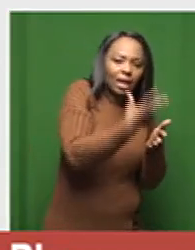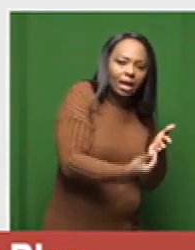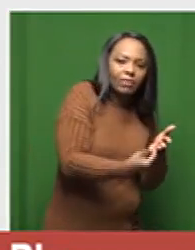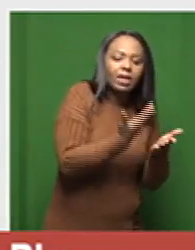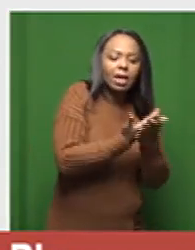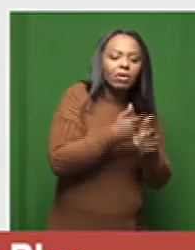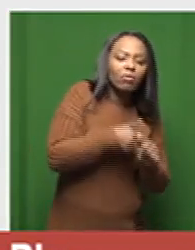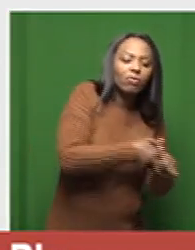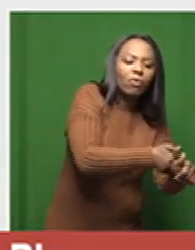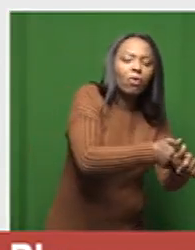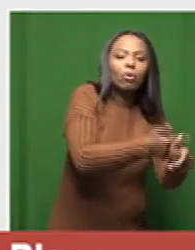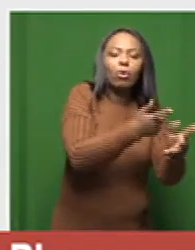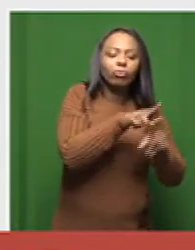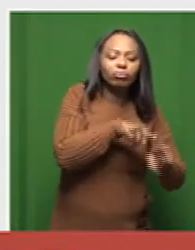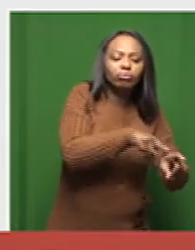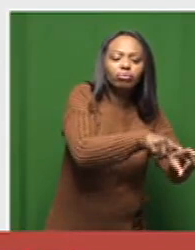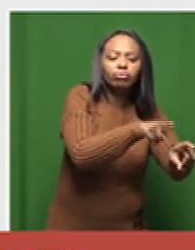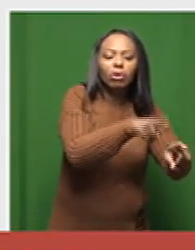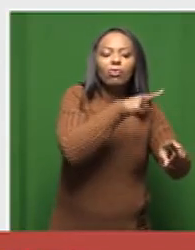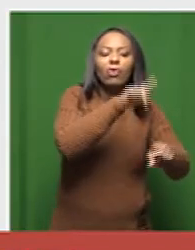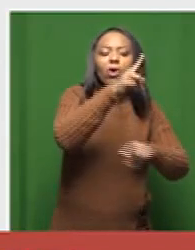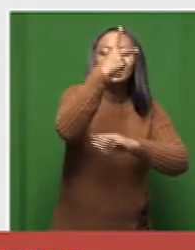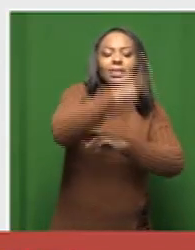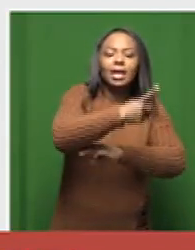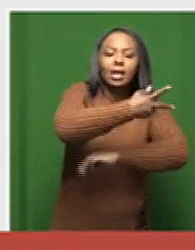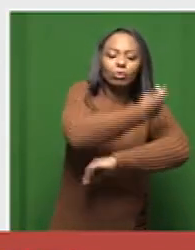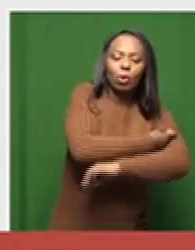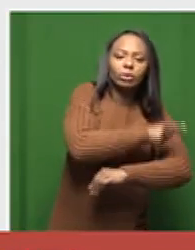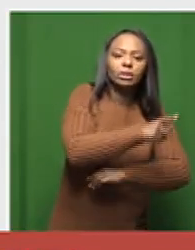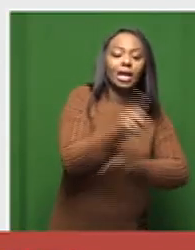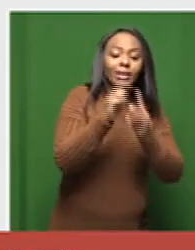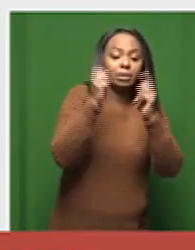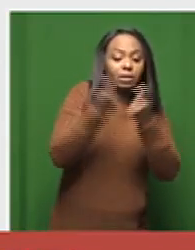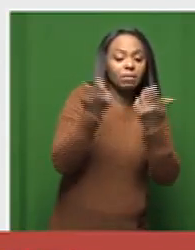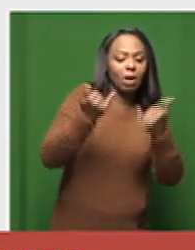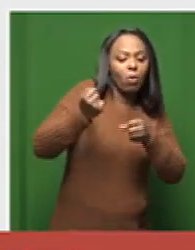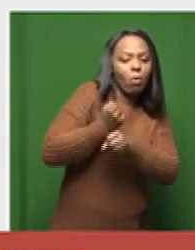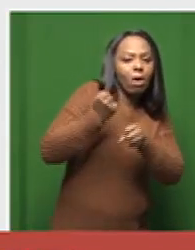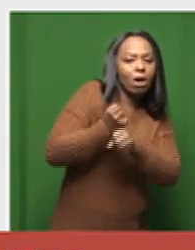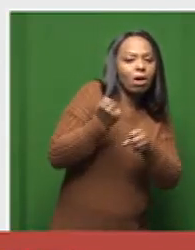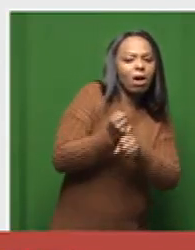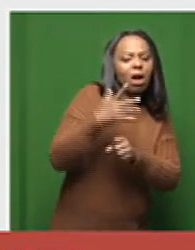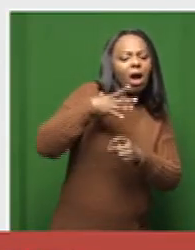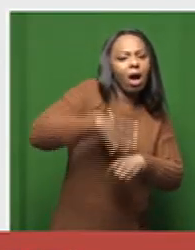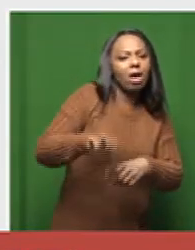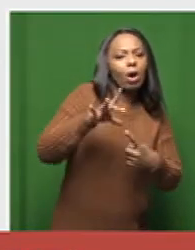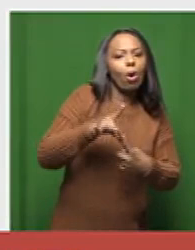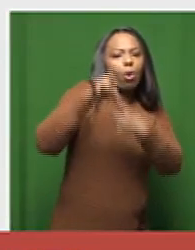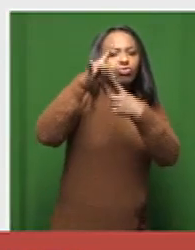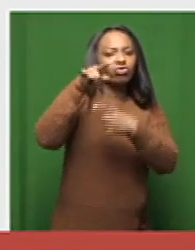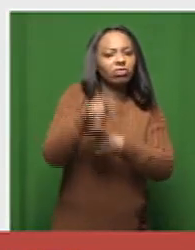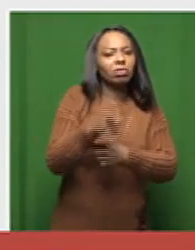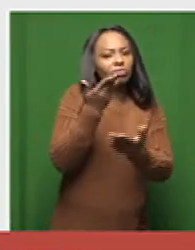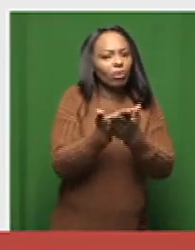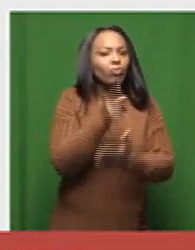them up, as well as for the purposes of the second dose. So the team is working on what are the other options that are are